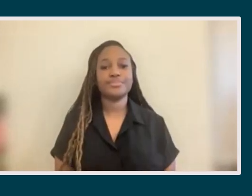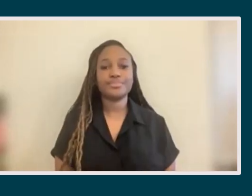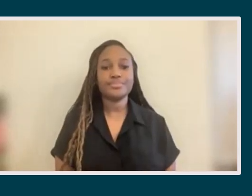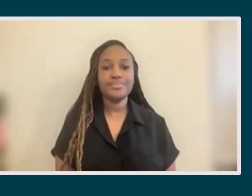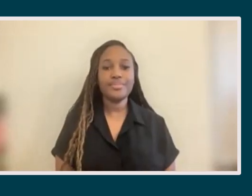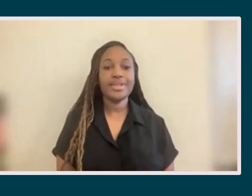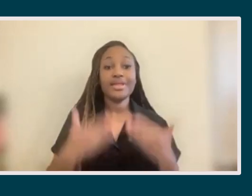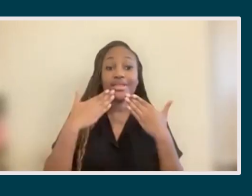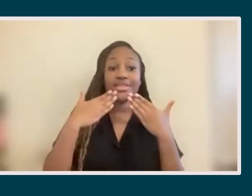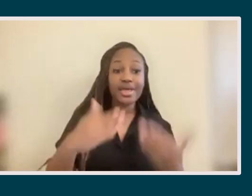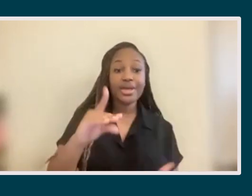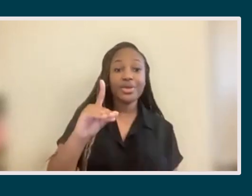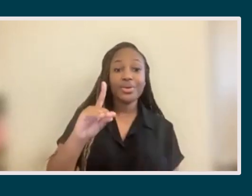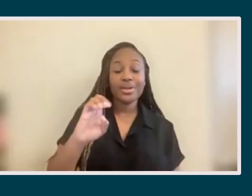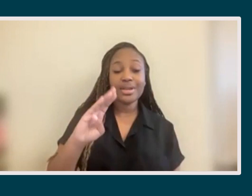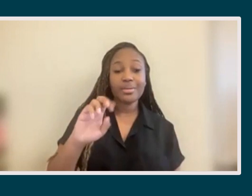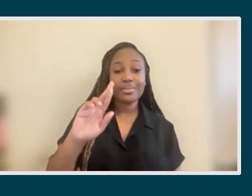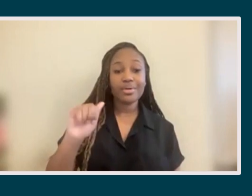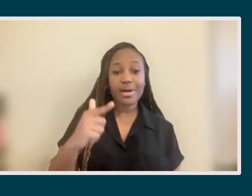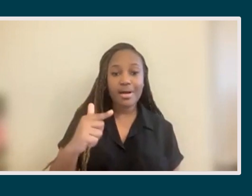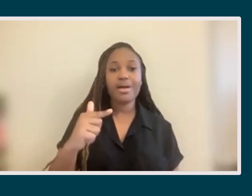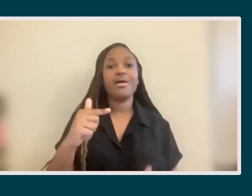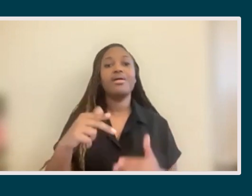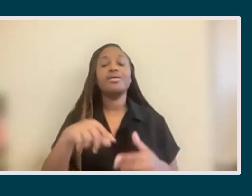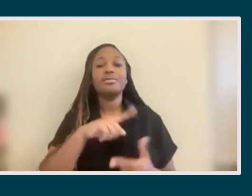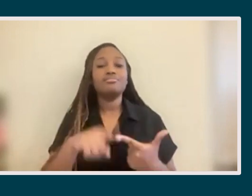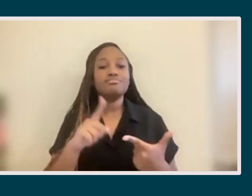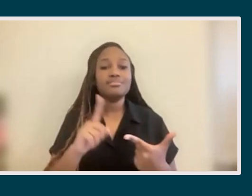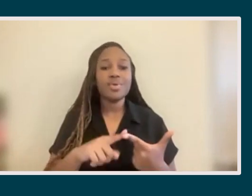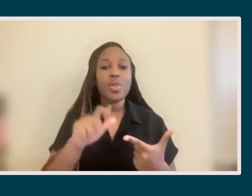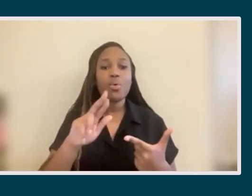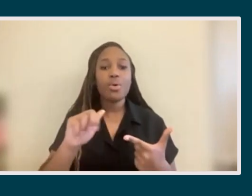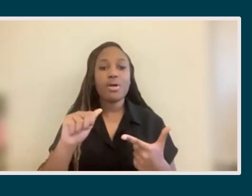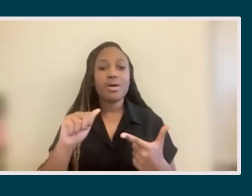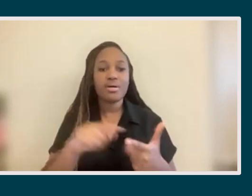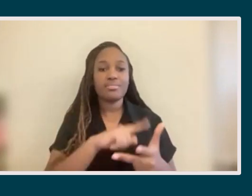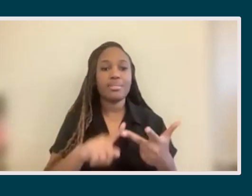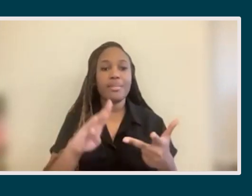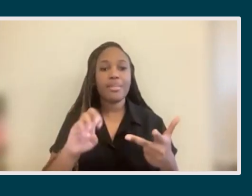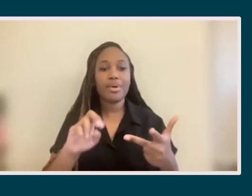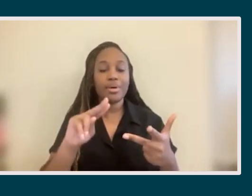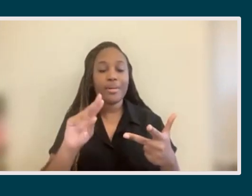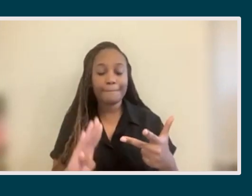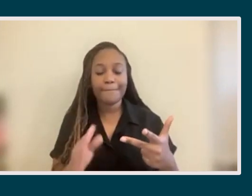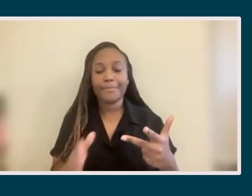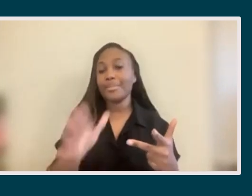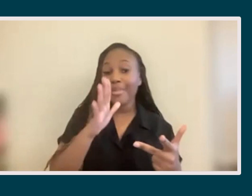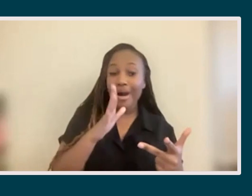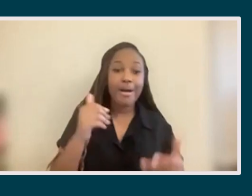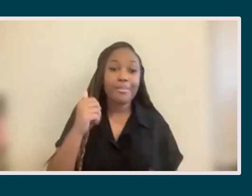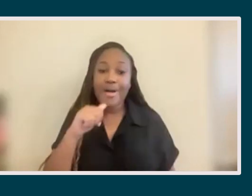Thank you, Deborah Holland. Thank you, Barb Chamberlain. Thank you, Laura Kaye. Thank you, Mom. Thank you, Auntie. Thank you, dear